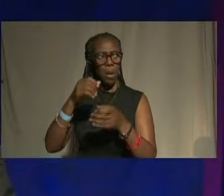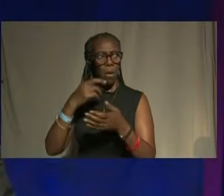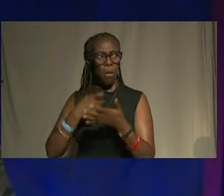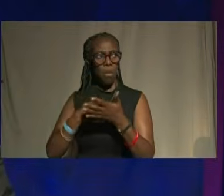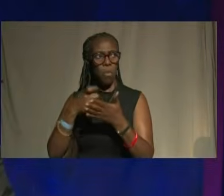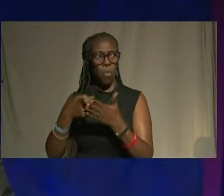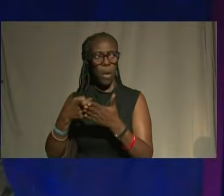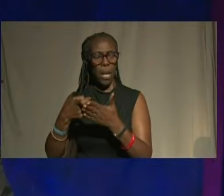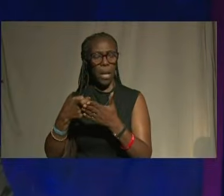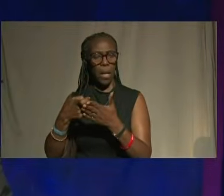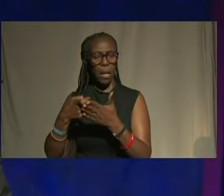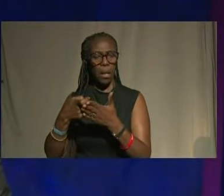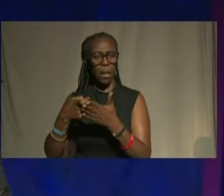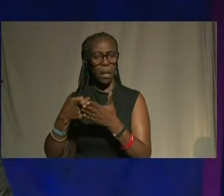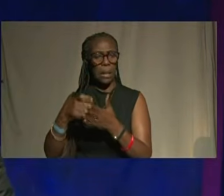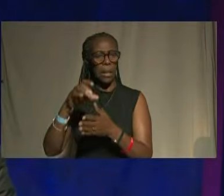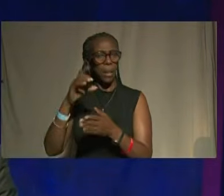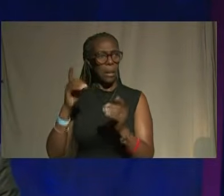dated